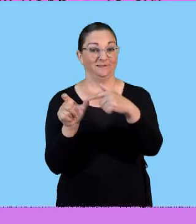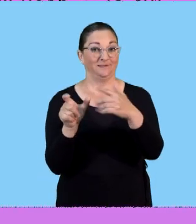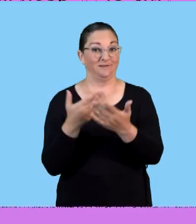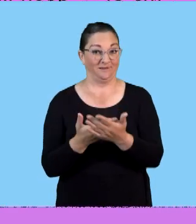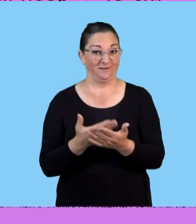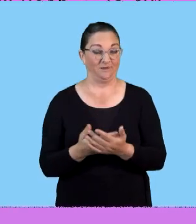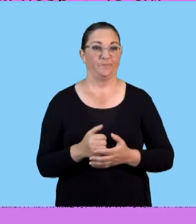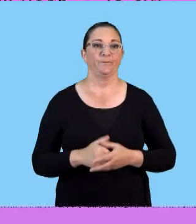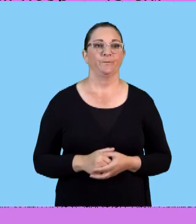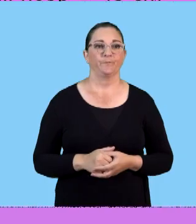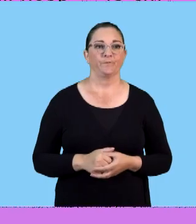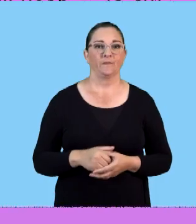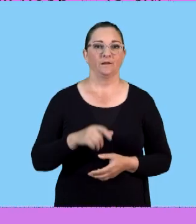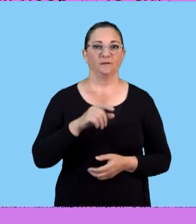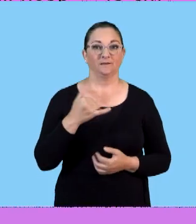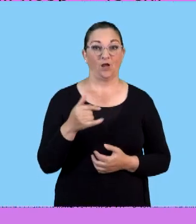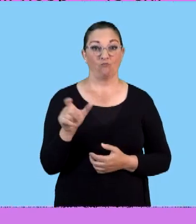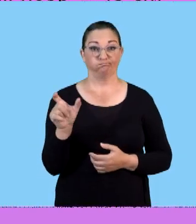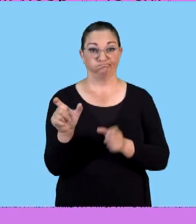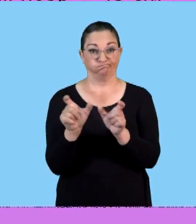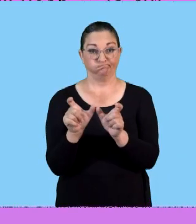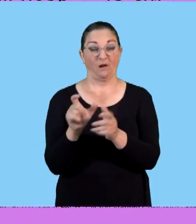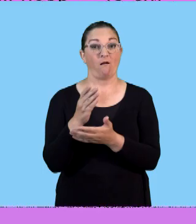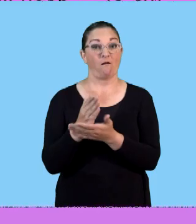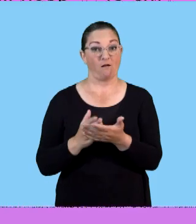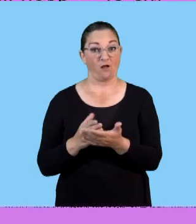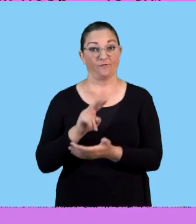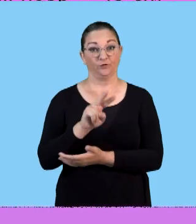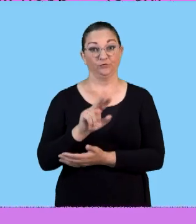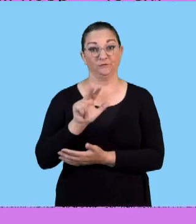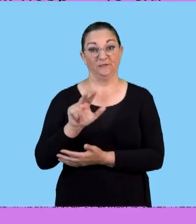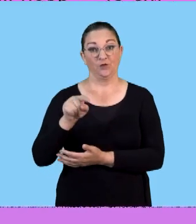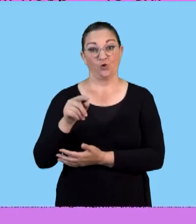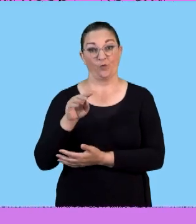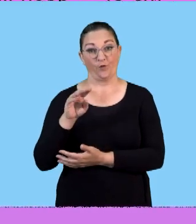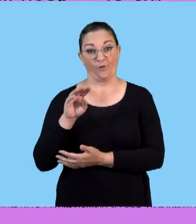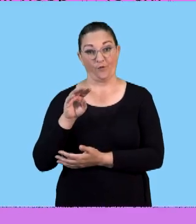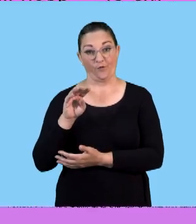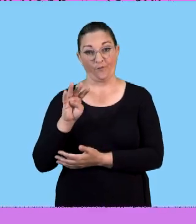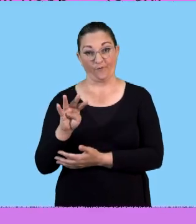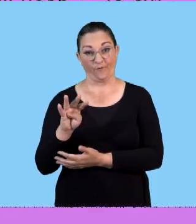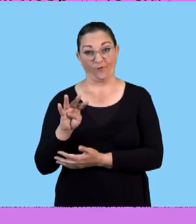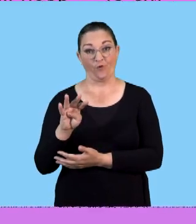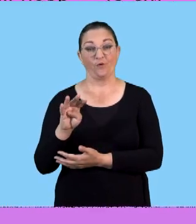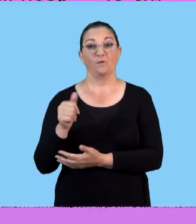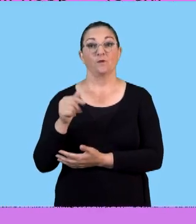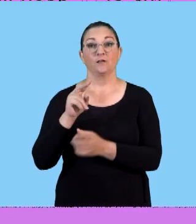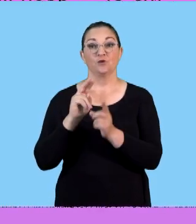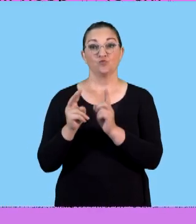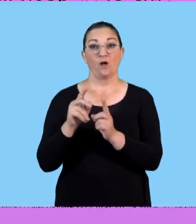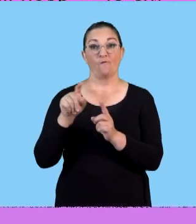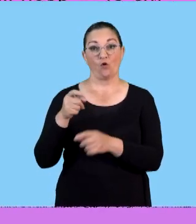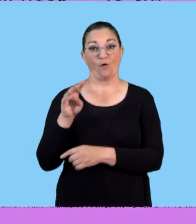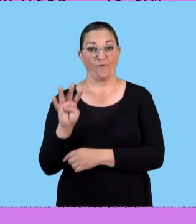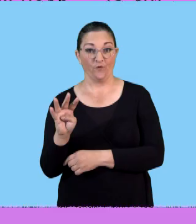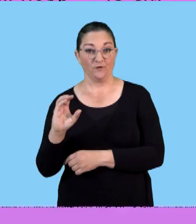radius. Are you guys with me? So I'm going to indicate here. So in this case, the radius will be half of 28.4, which is